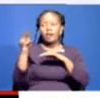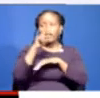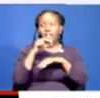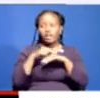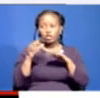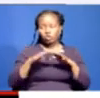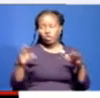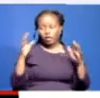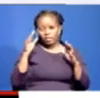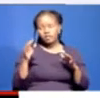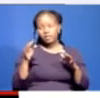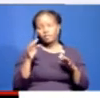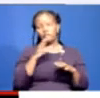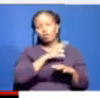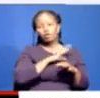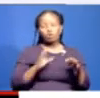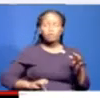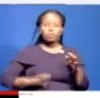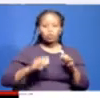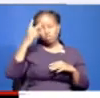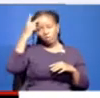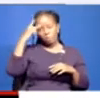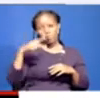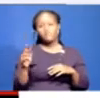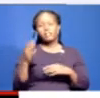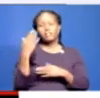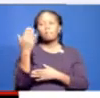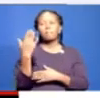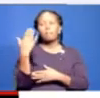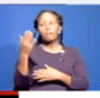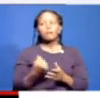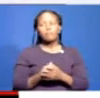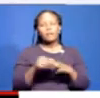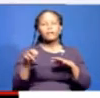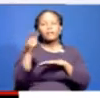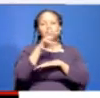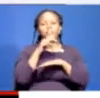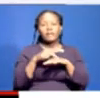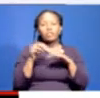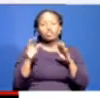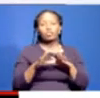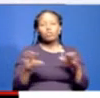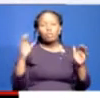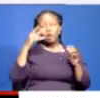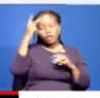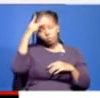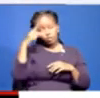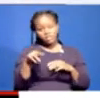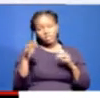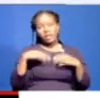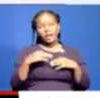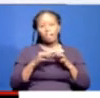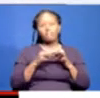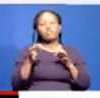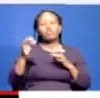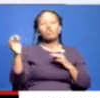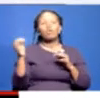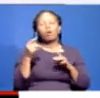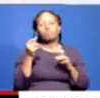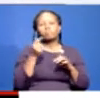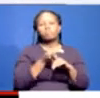of 2017. The National Land Use Policy sets out long-term goals on land use management